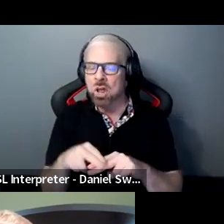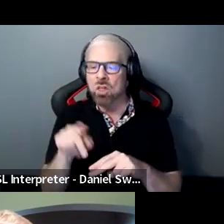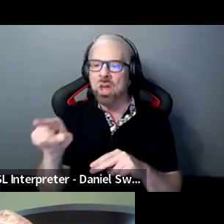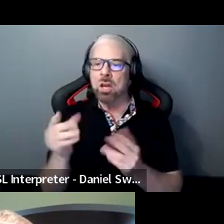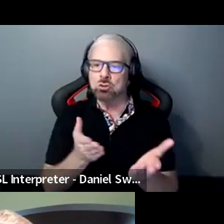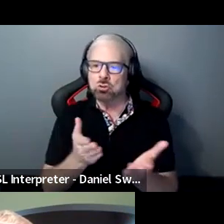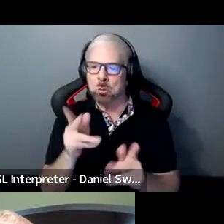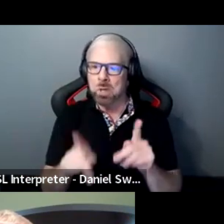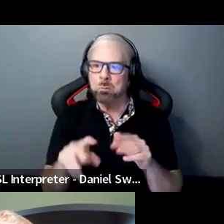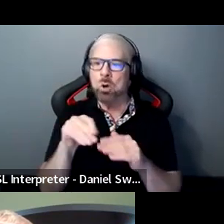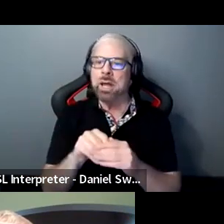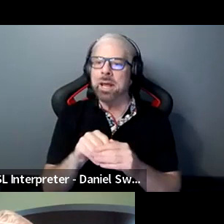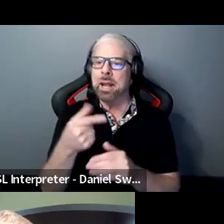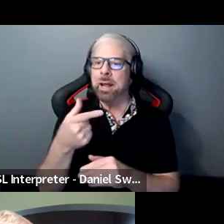Glenwood.